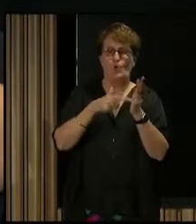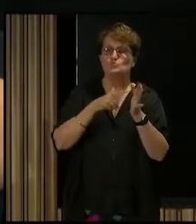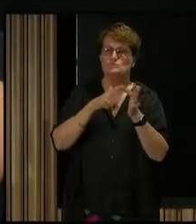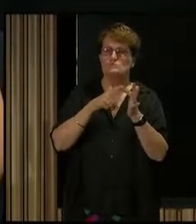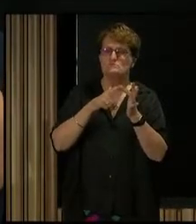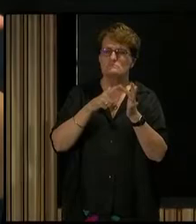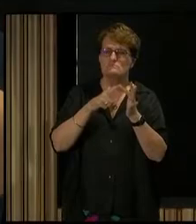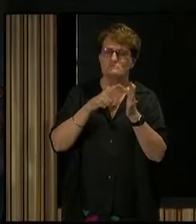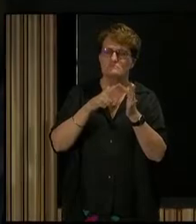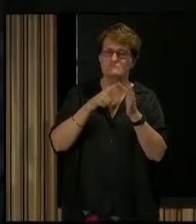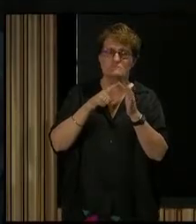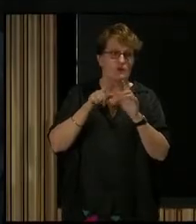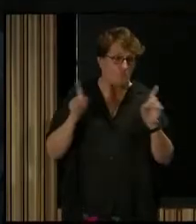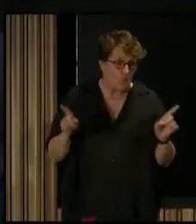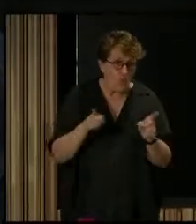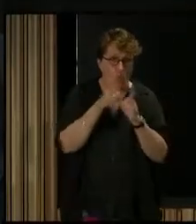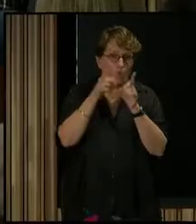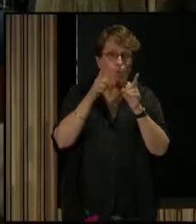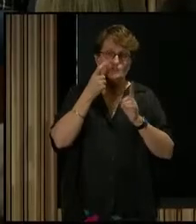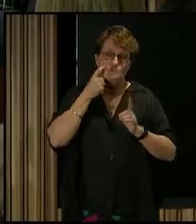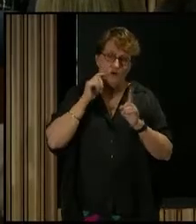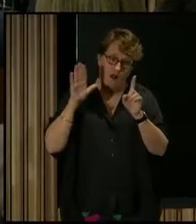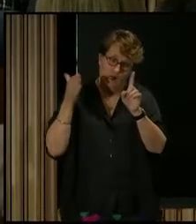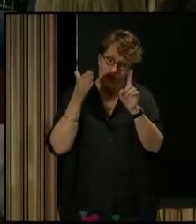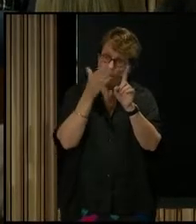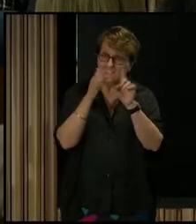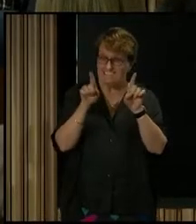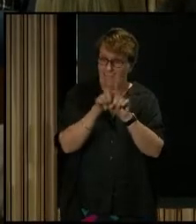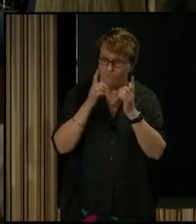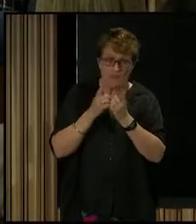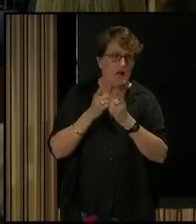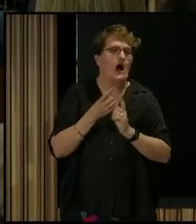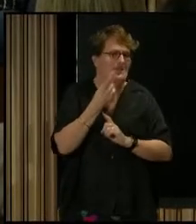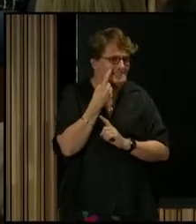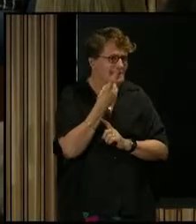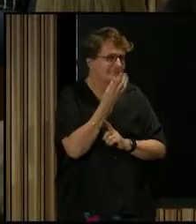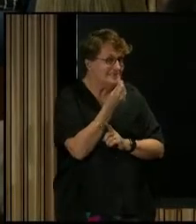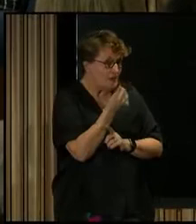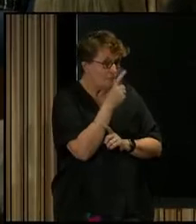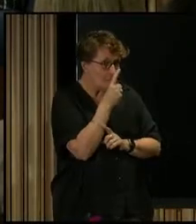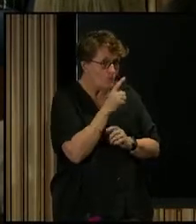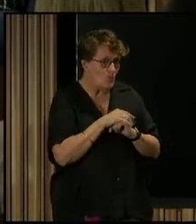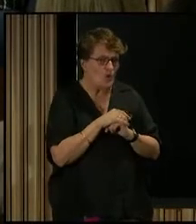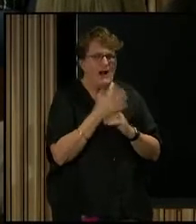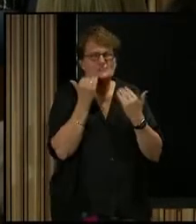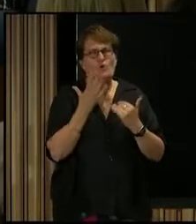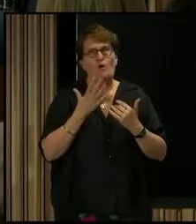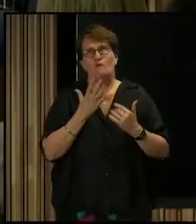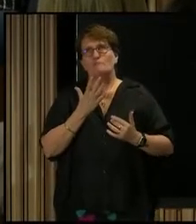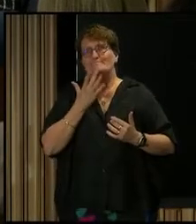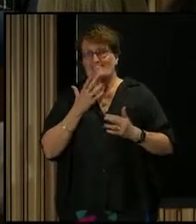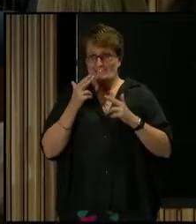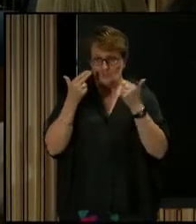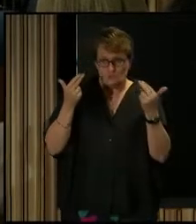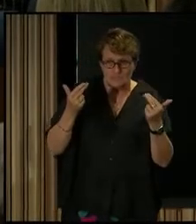is attempting the same thing. So come on board, you know. So I do see some people, well, I don't know if they're pretending to sing, but I do